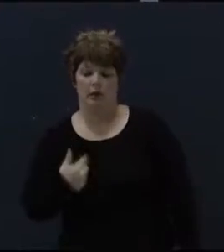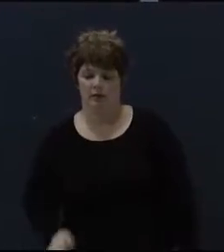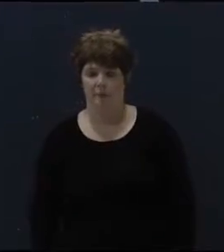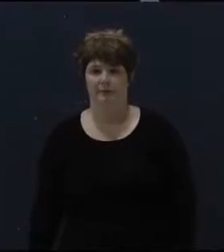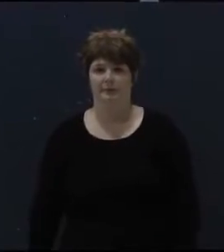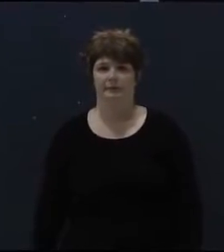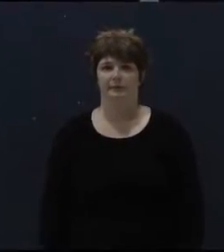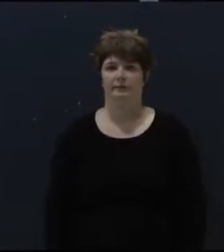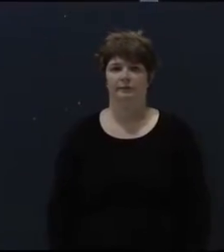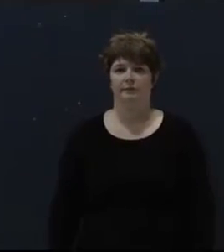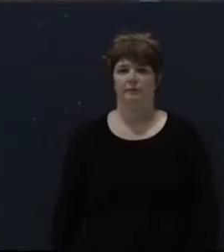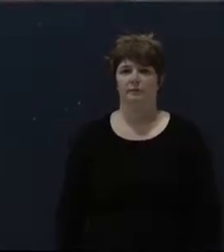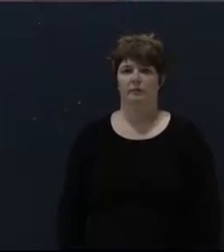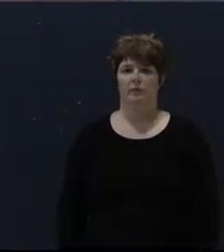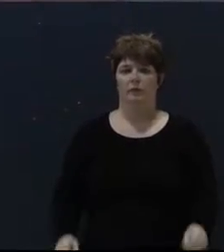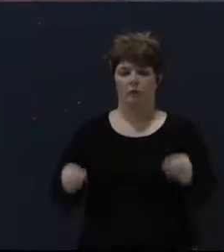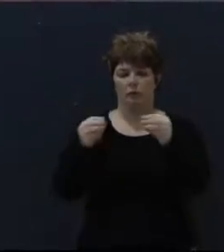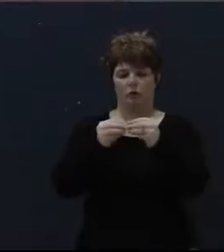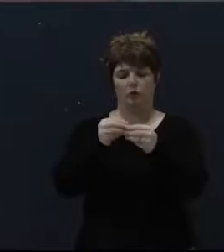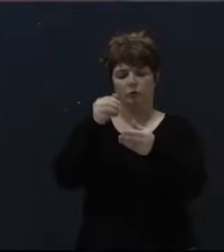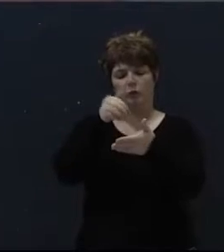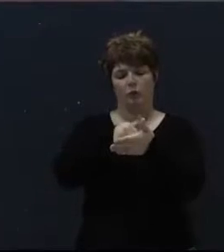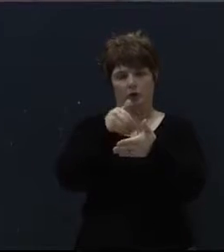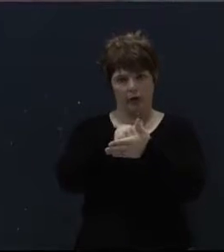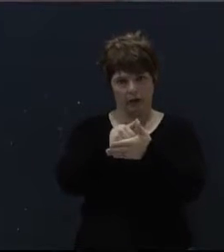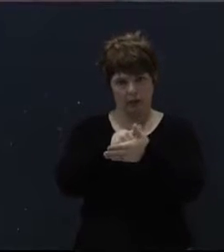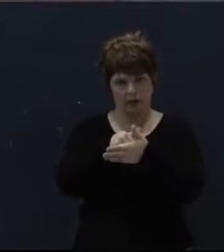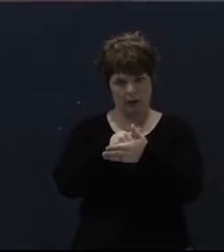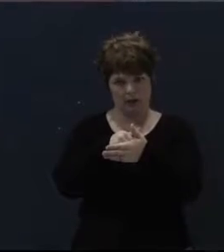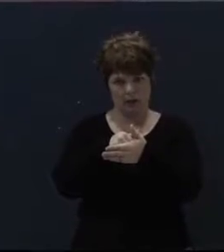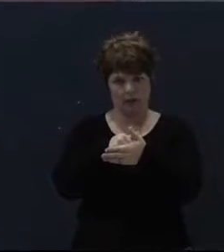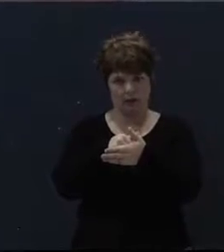There's something else in there. See,